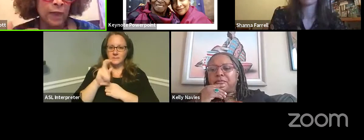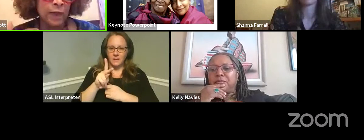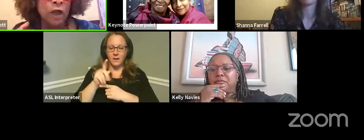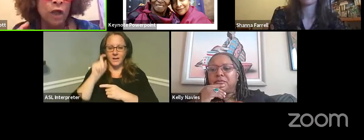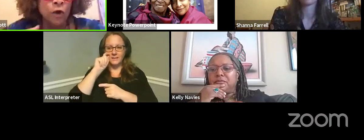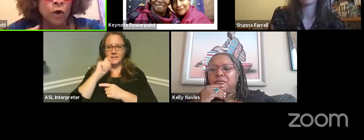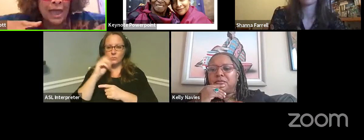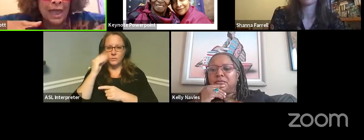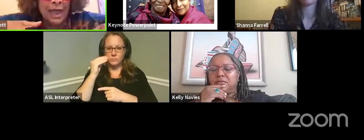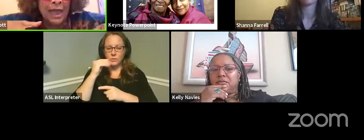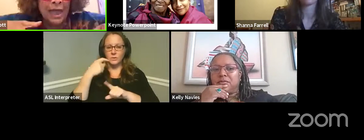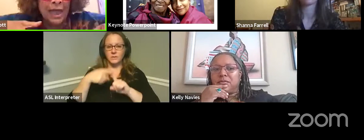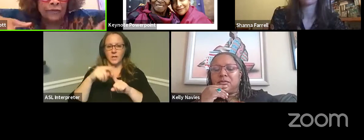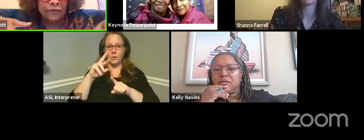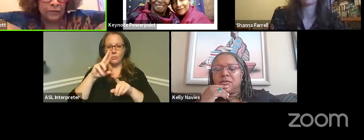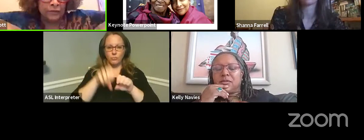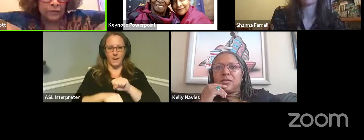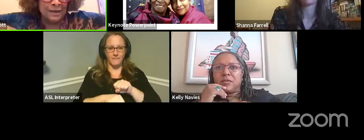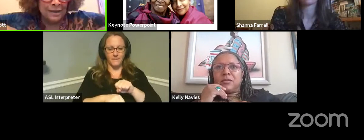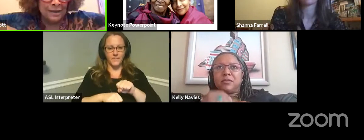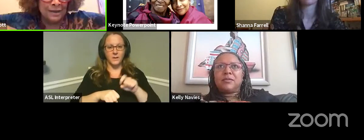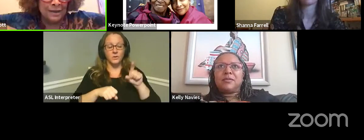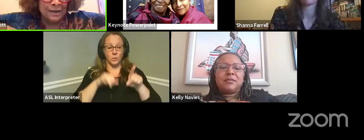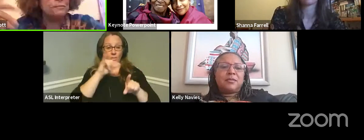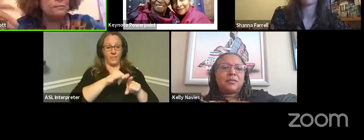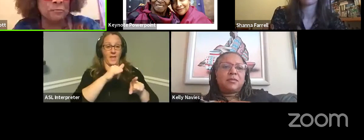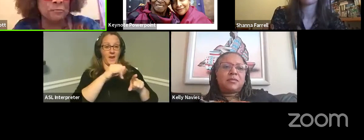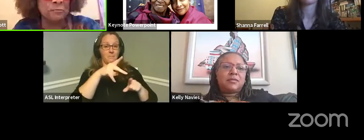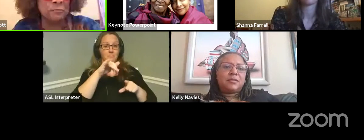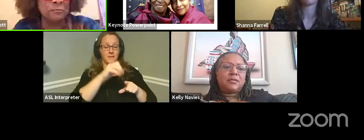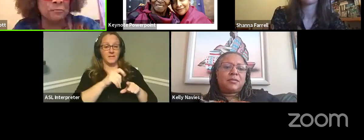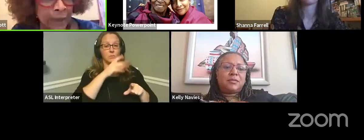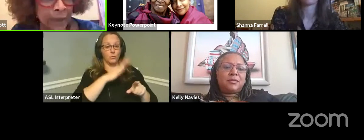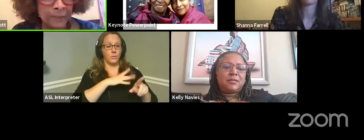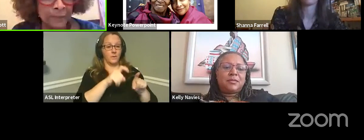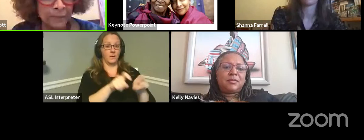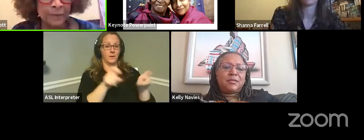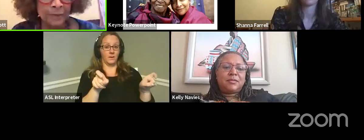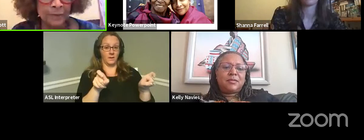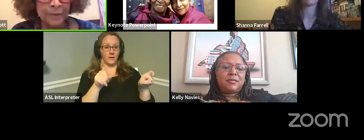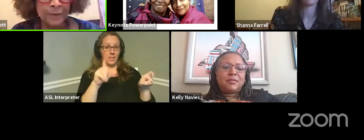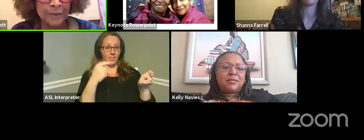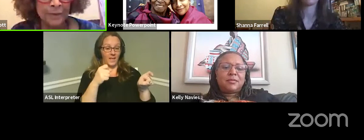raped. So her legs are splayed open, but they're made of the pipes.